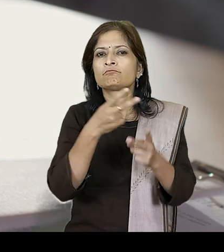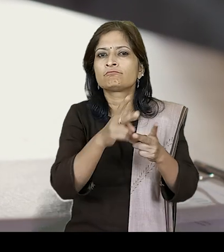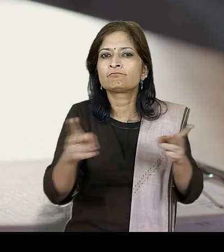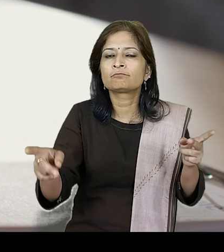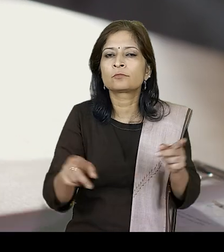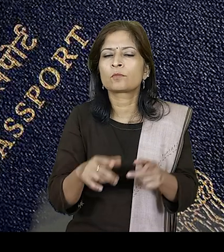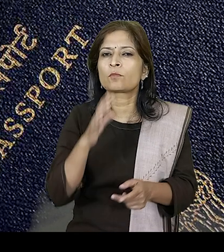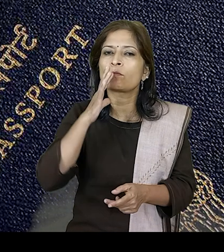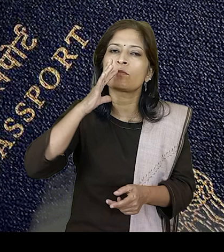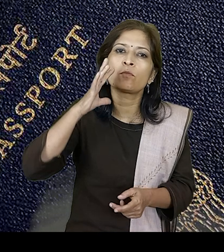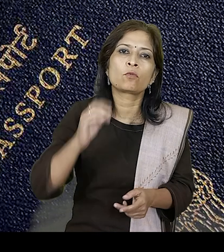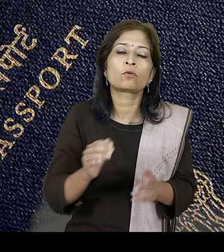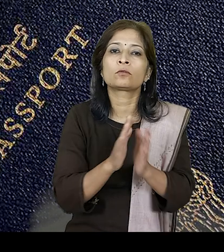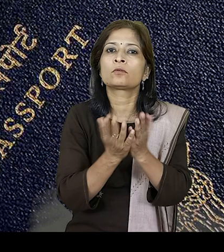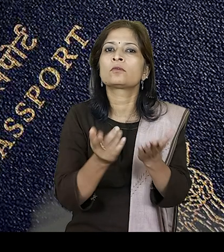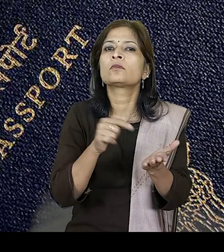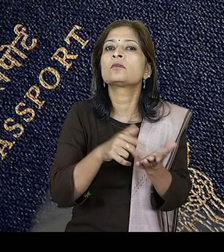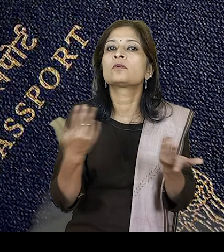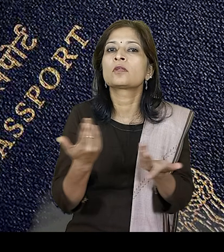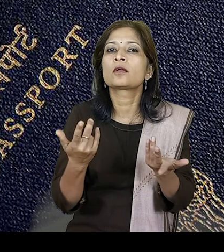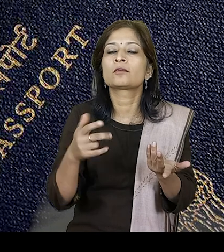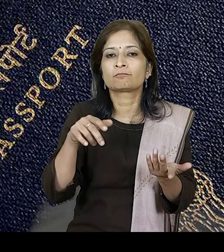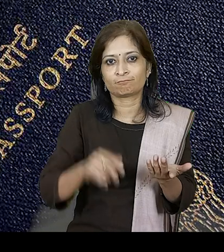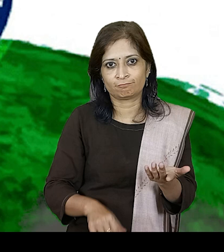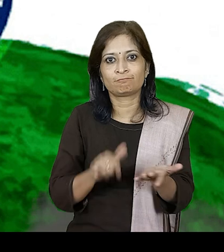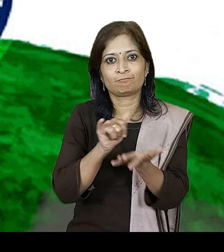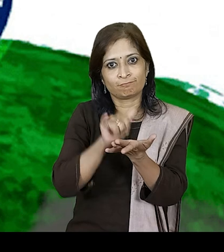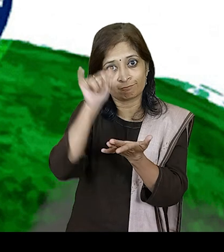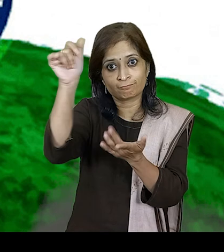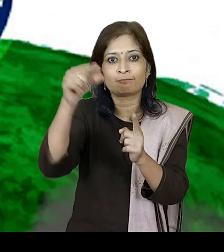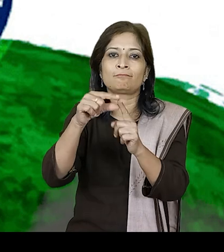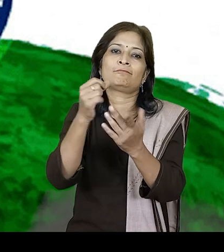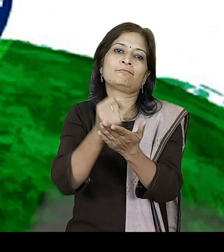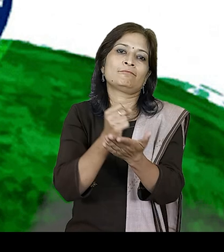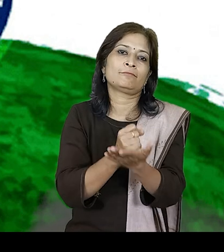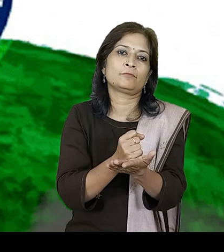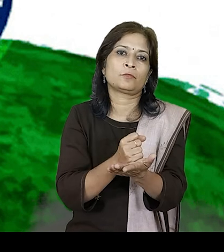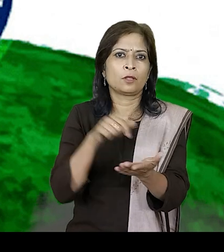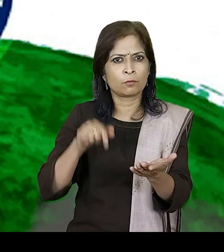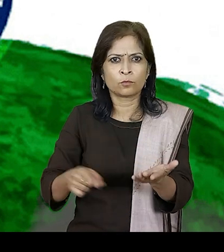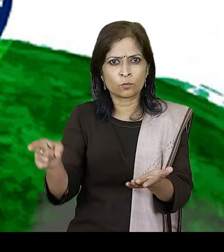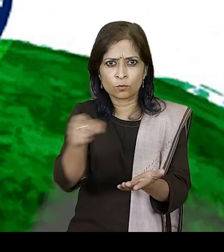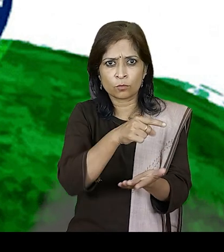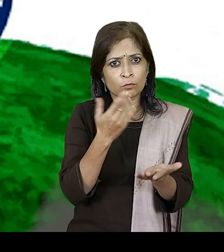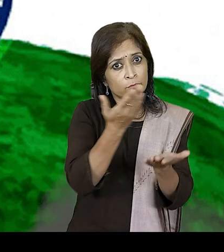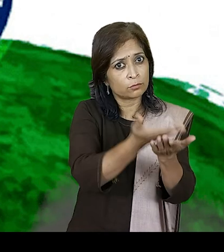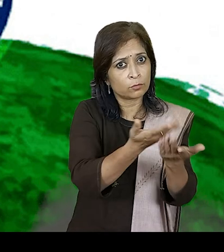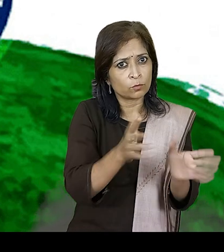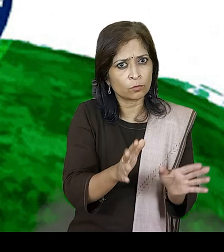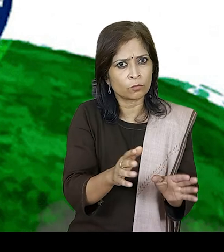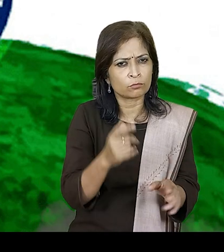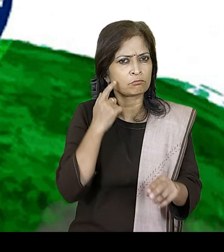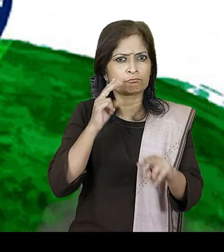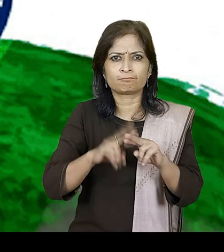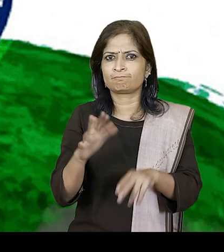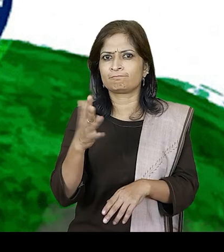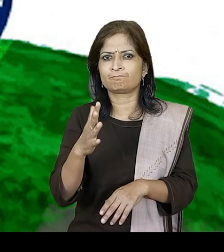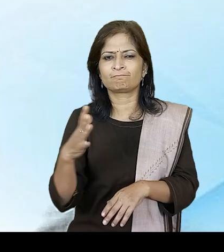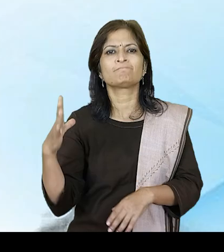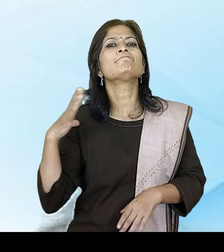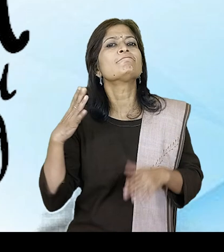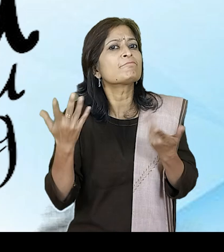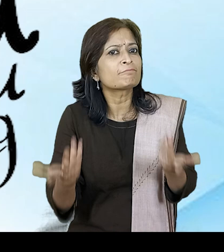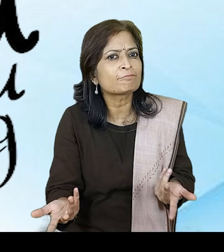for all of this? Yes, it's a passport. So, have you applied for a passport yet? If